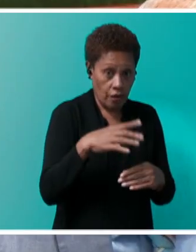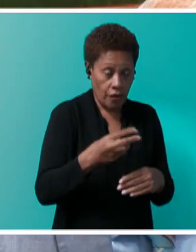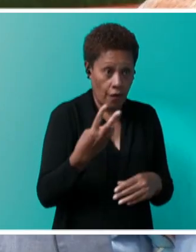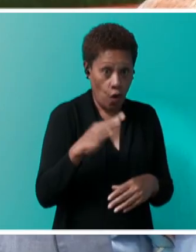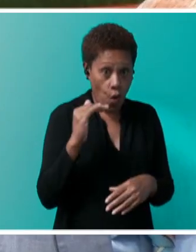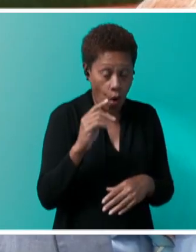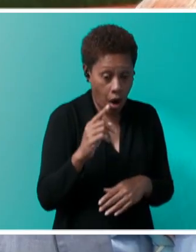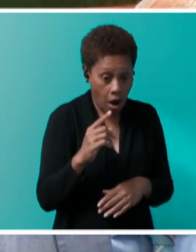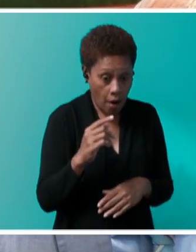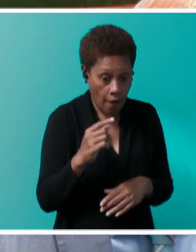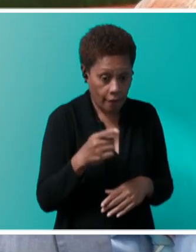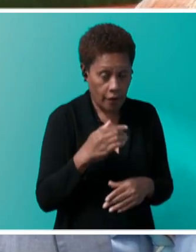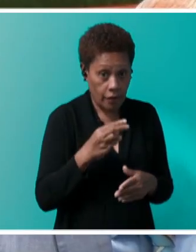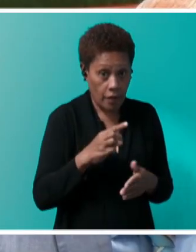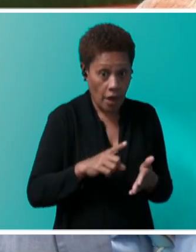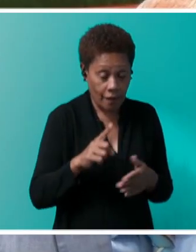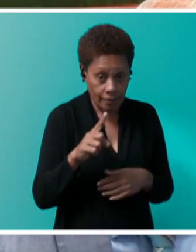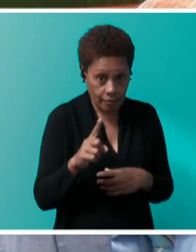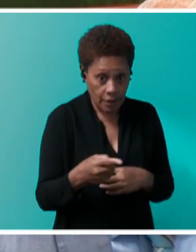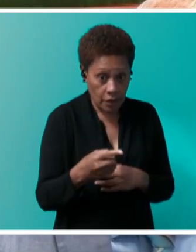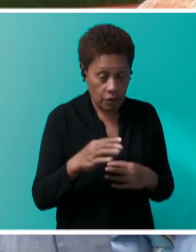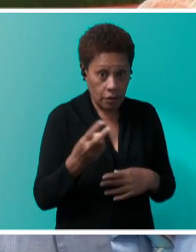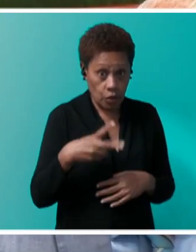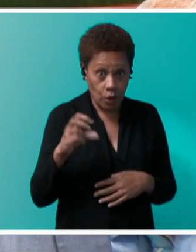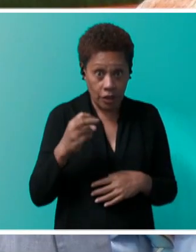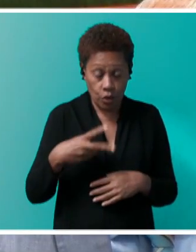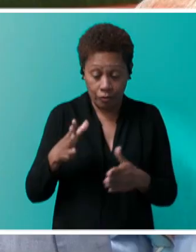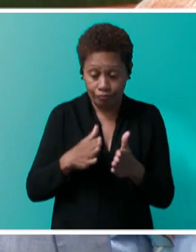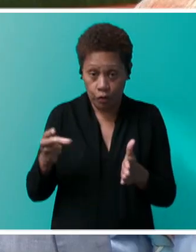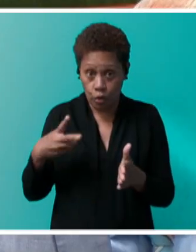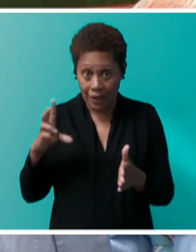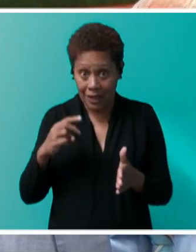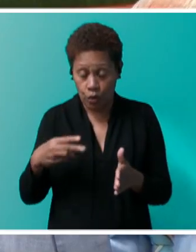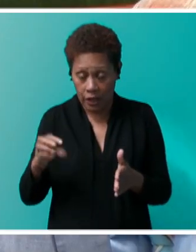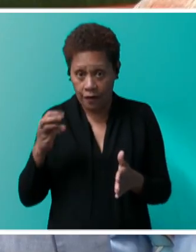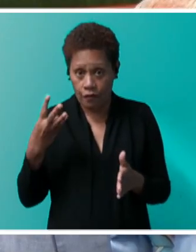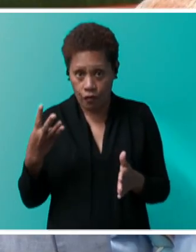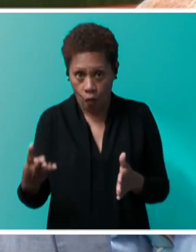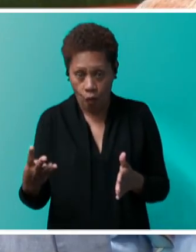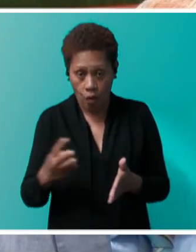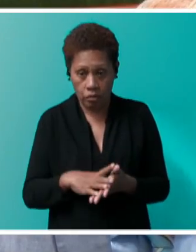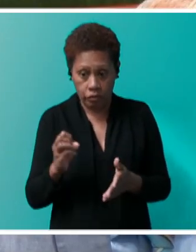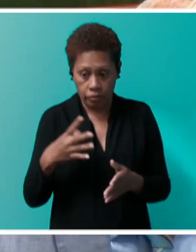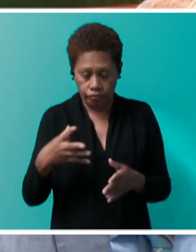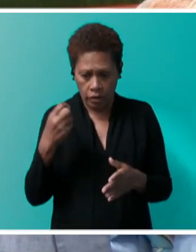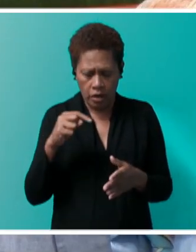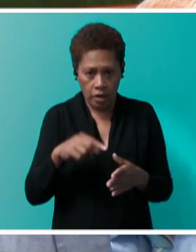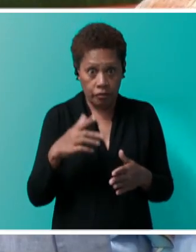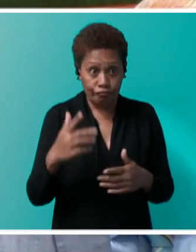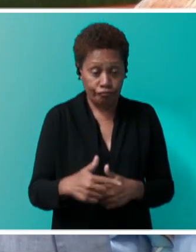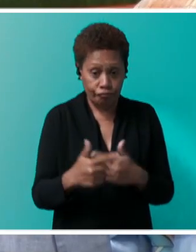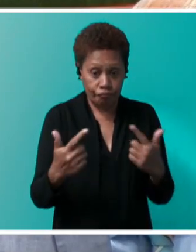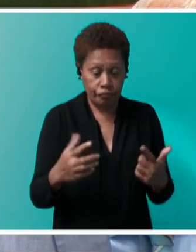4,159 child sexual offense cases were recorded between 2020 and 2024, making sexual offenses the largest